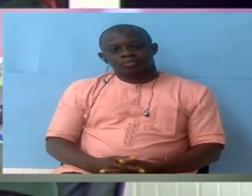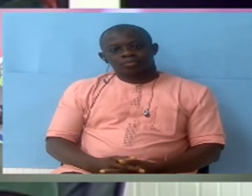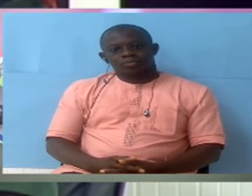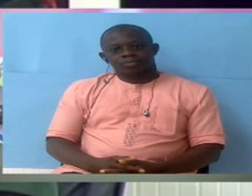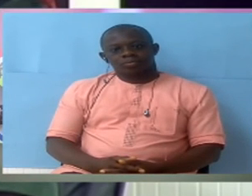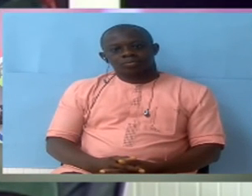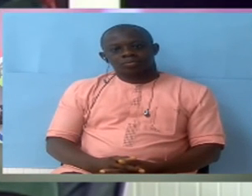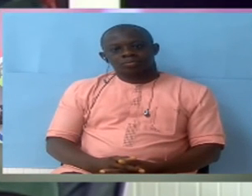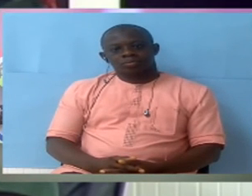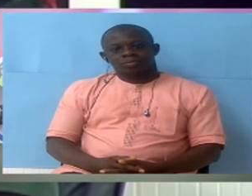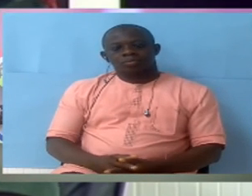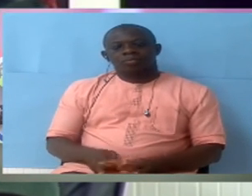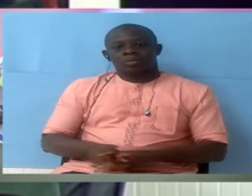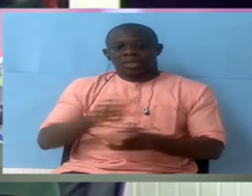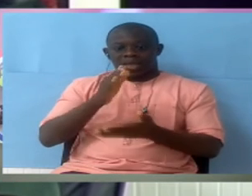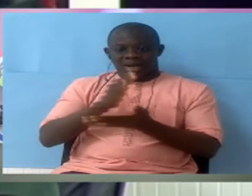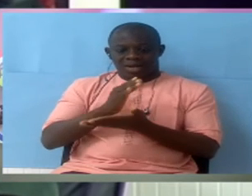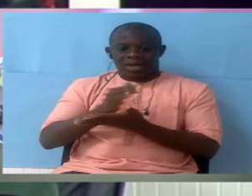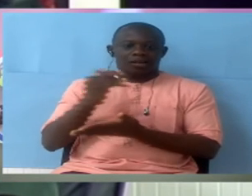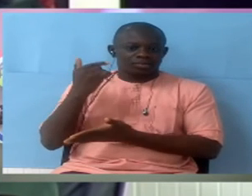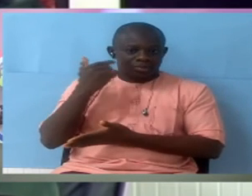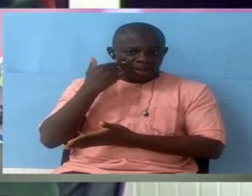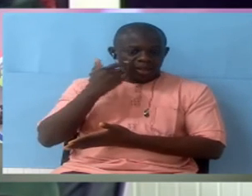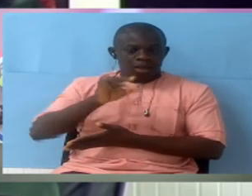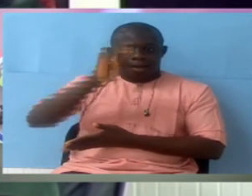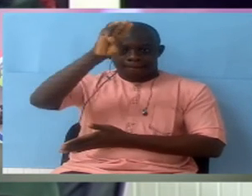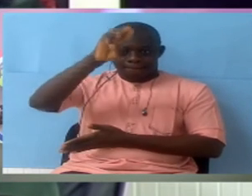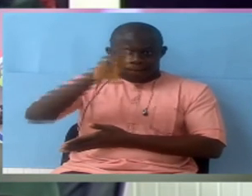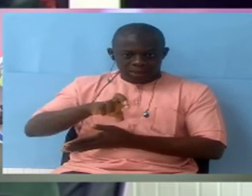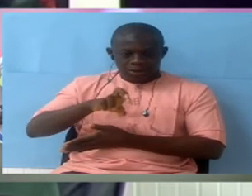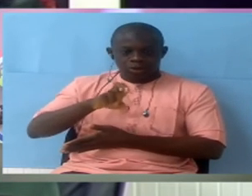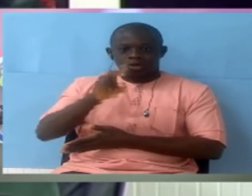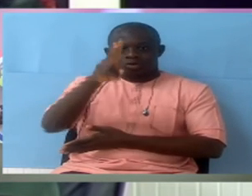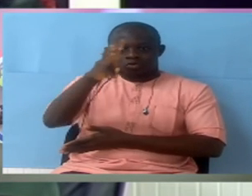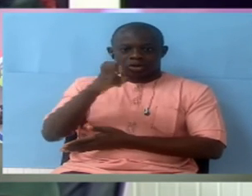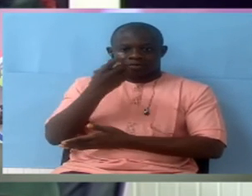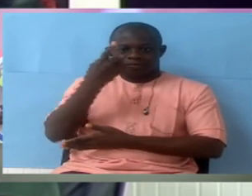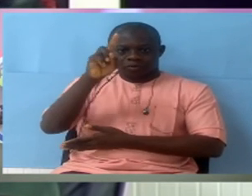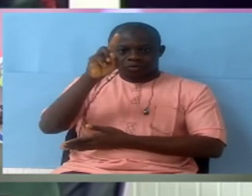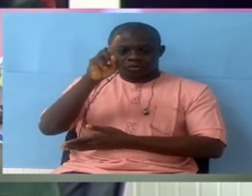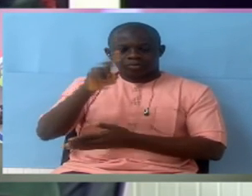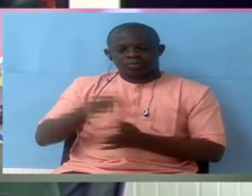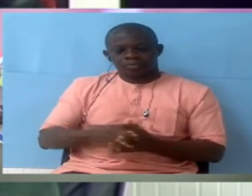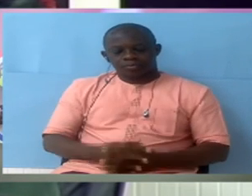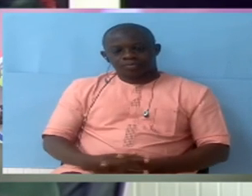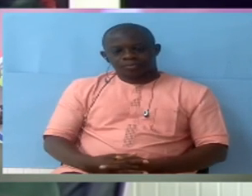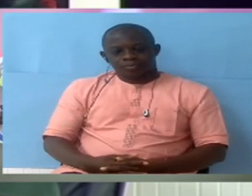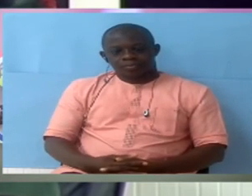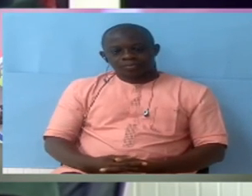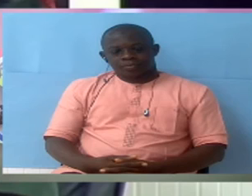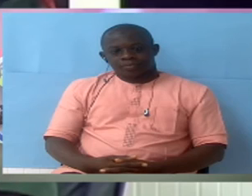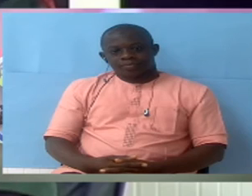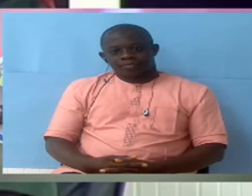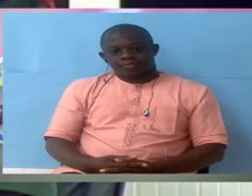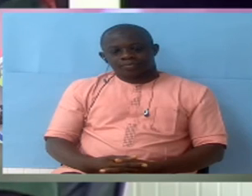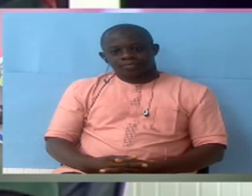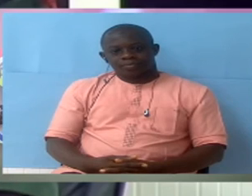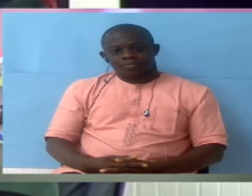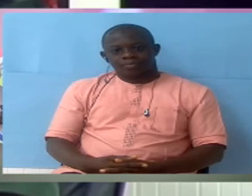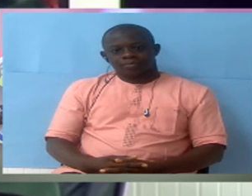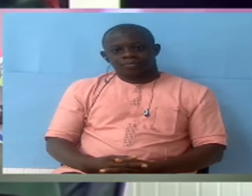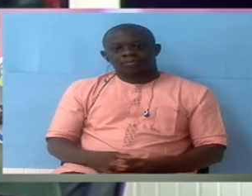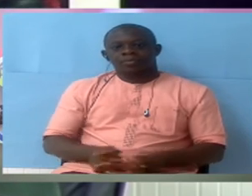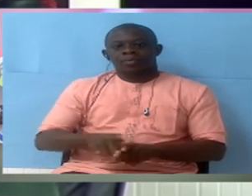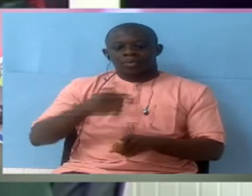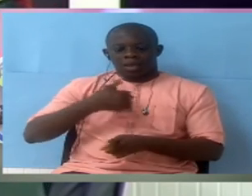The very day of March 21st. Bes bobu di bes March 24th ñaar fukki fa na ben weri March. I went